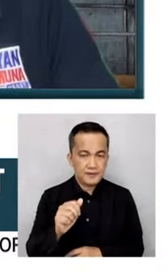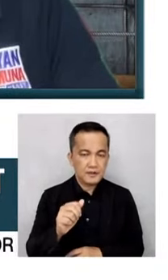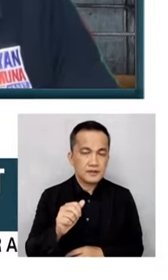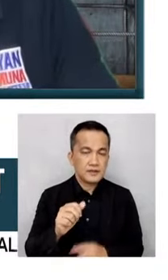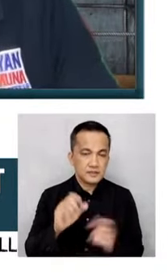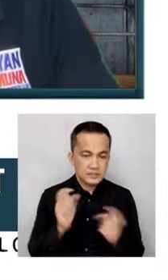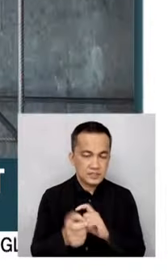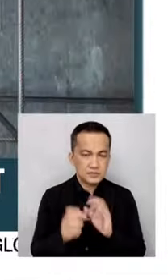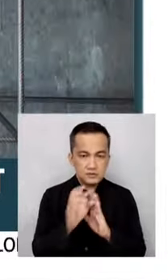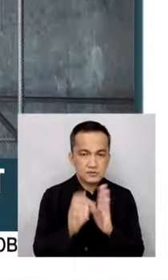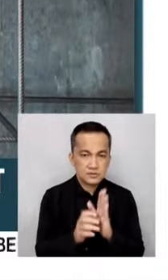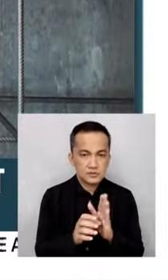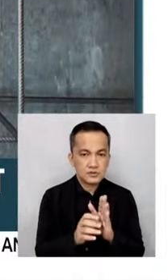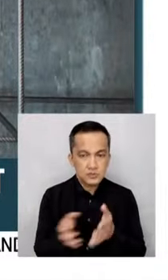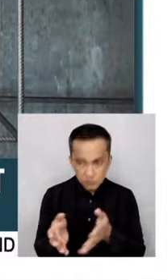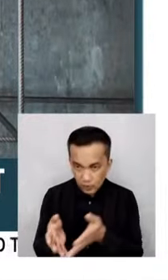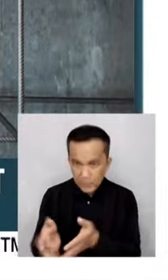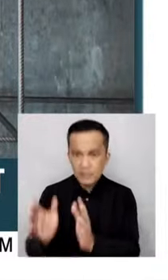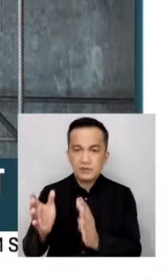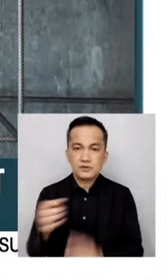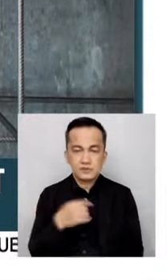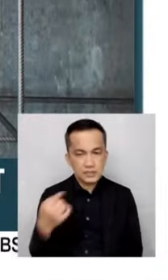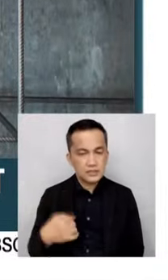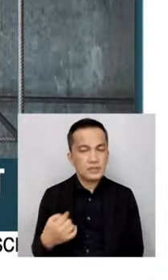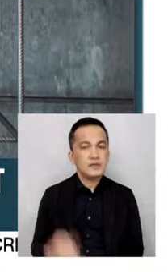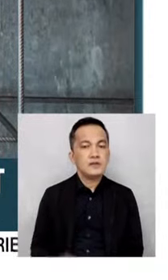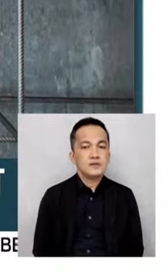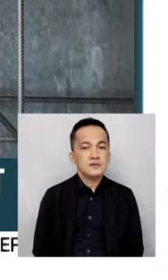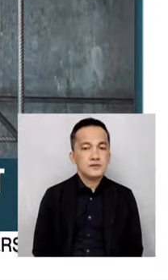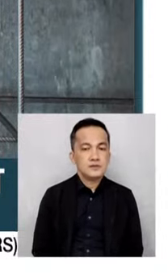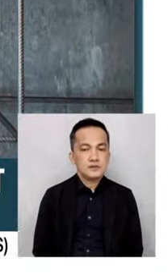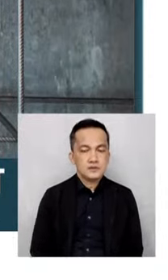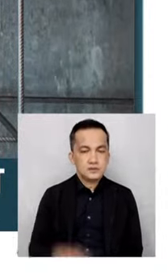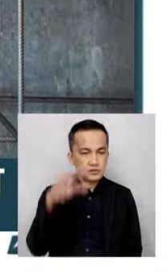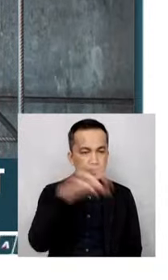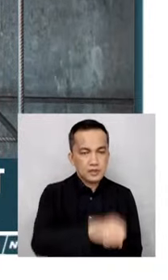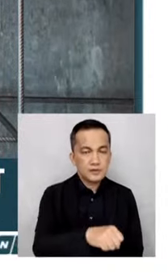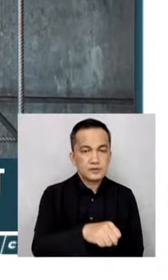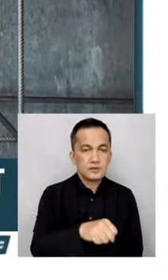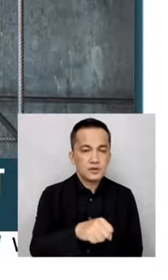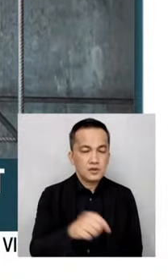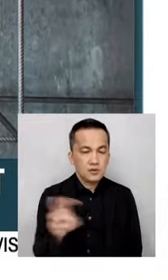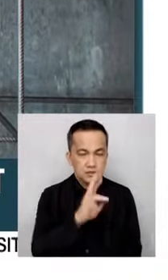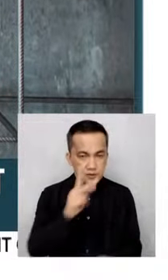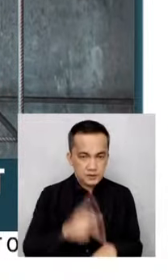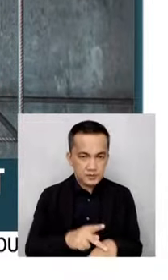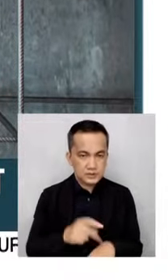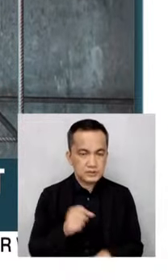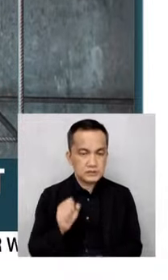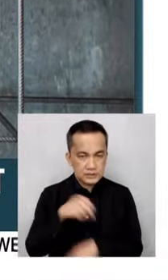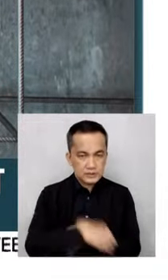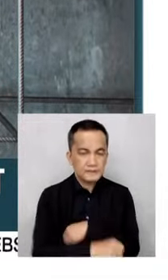constitution to allow China to take over the West Philippine Sea or to be the